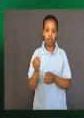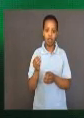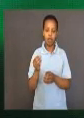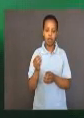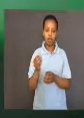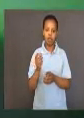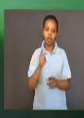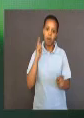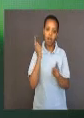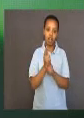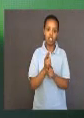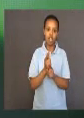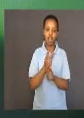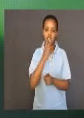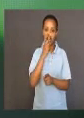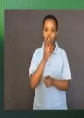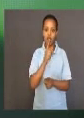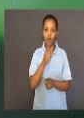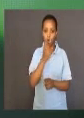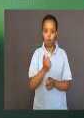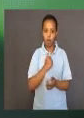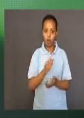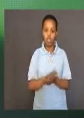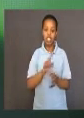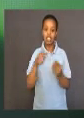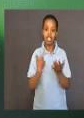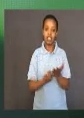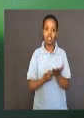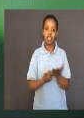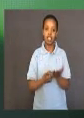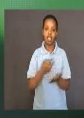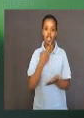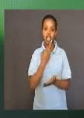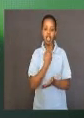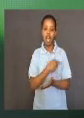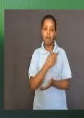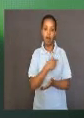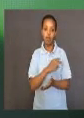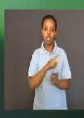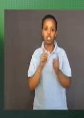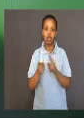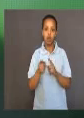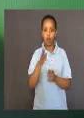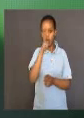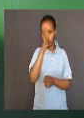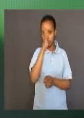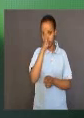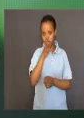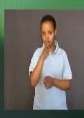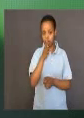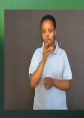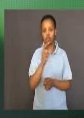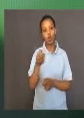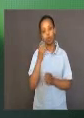evidence. Religion focuses on spiritual and philosophical matters.